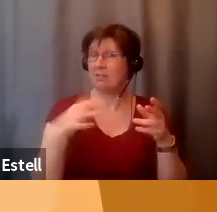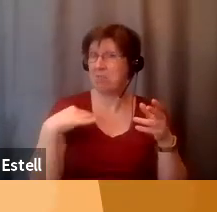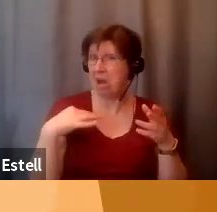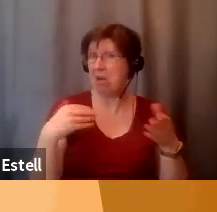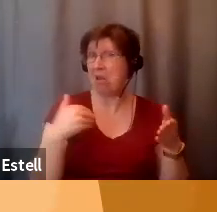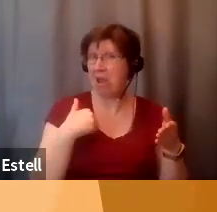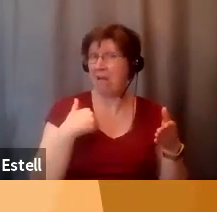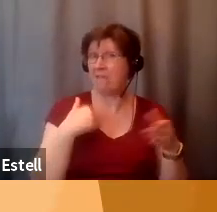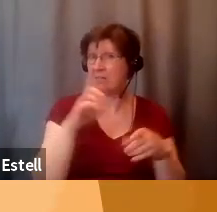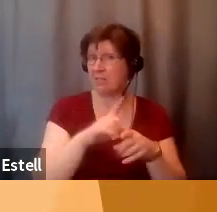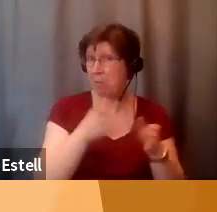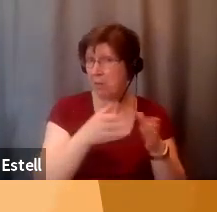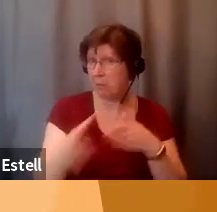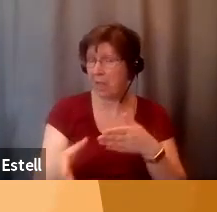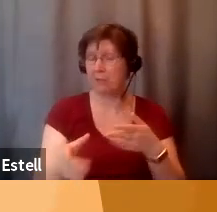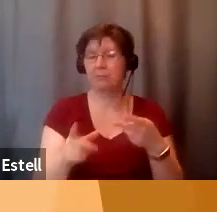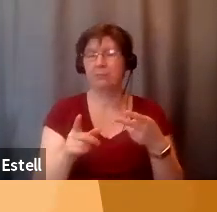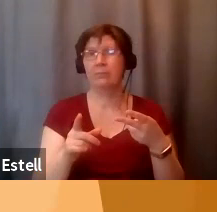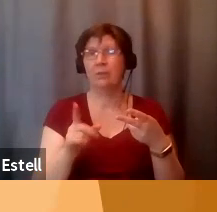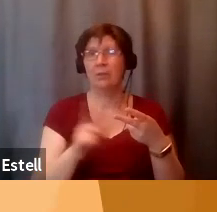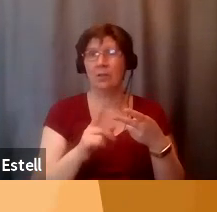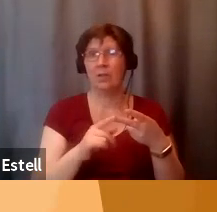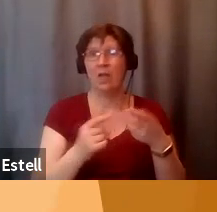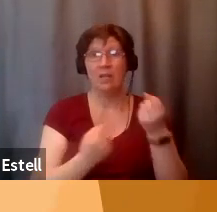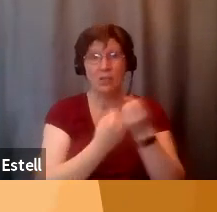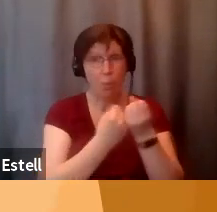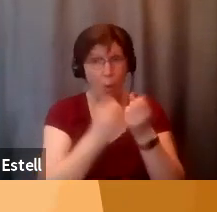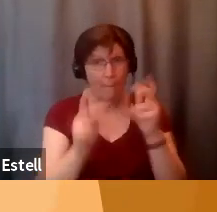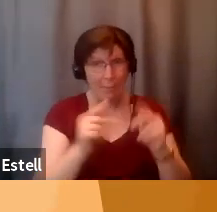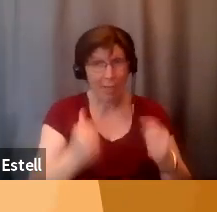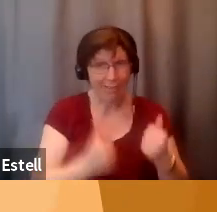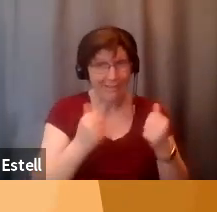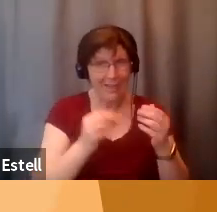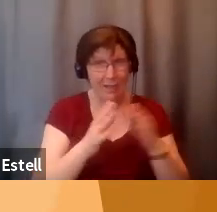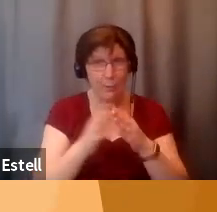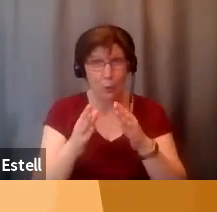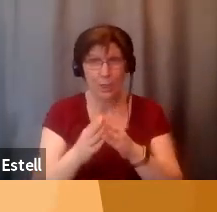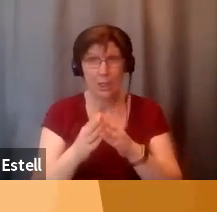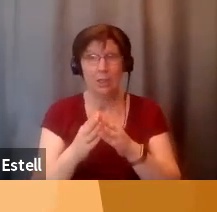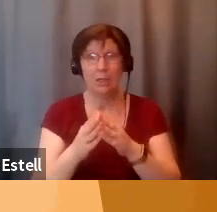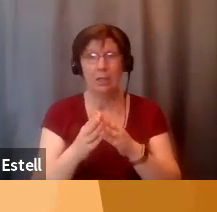a disability plan? Do they support people living in the community?